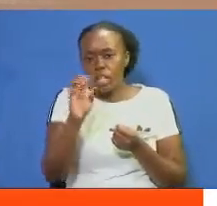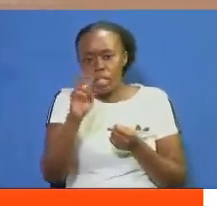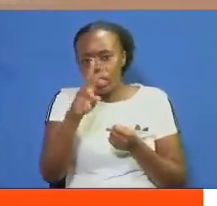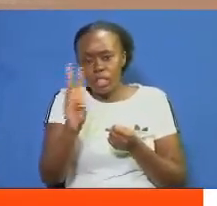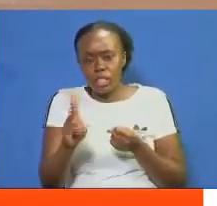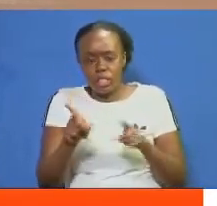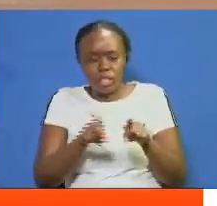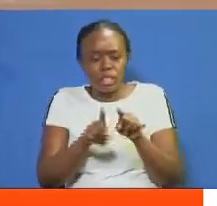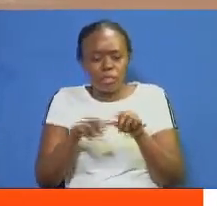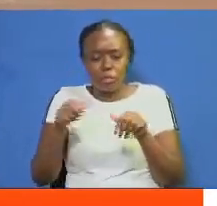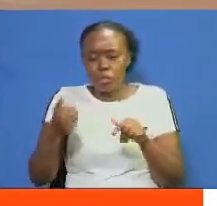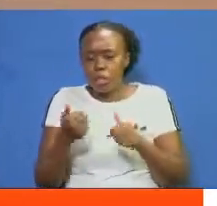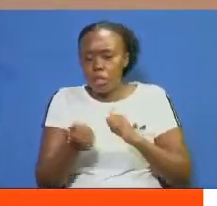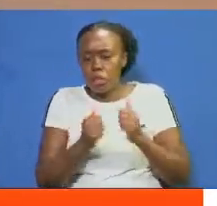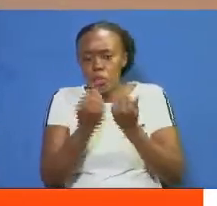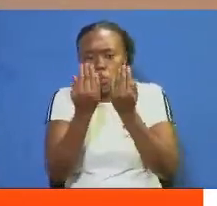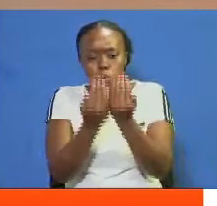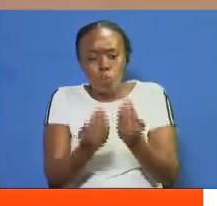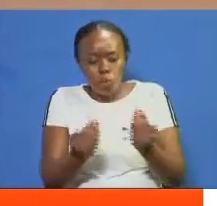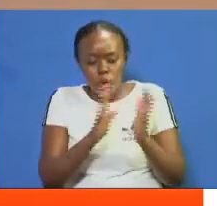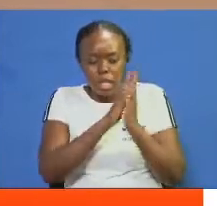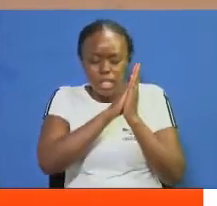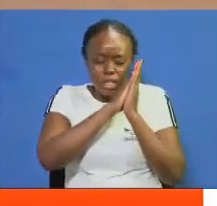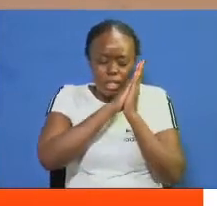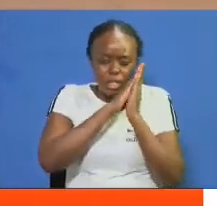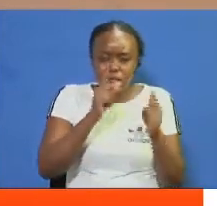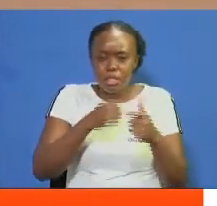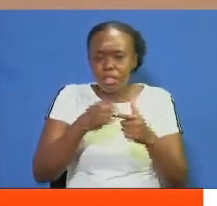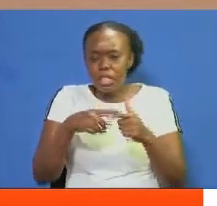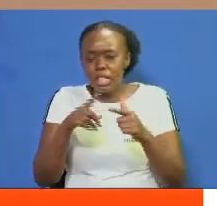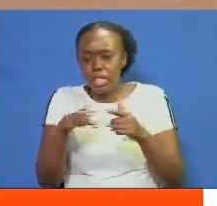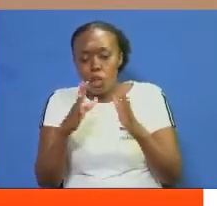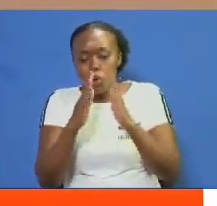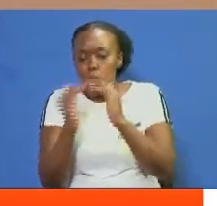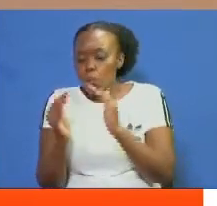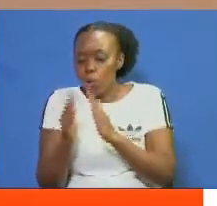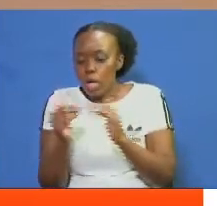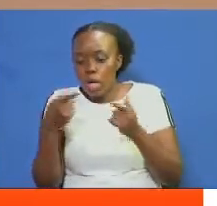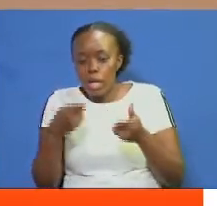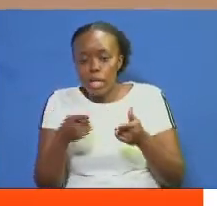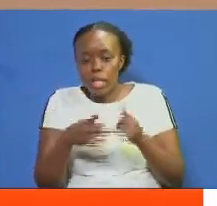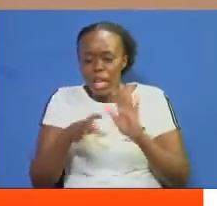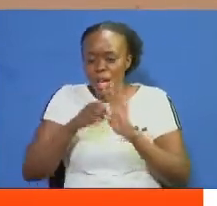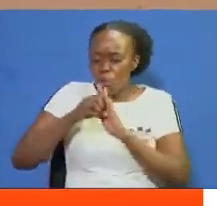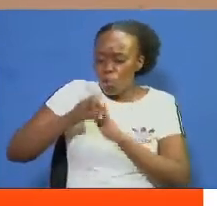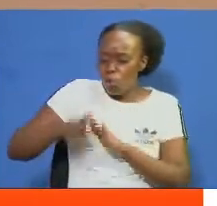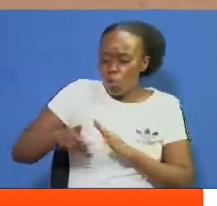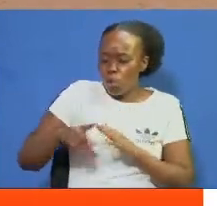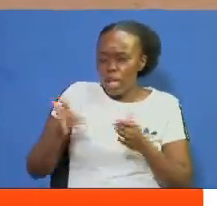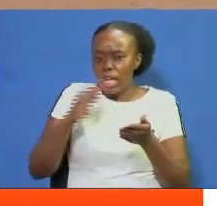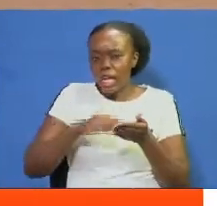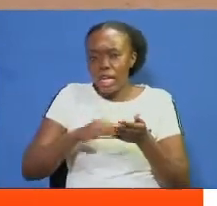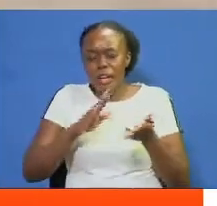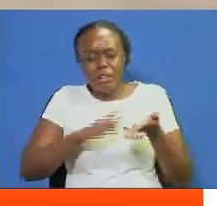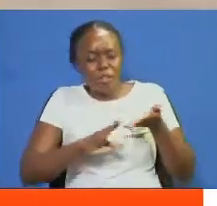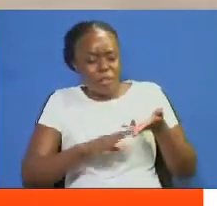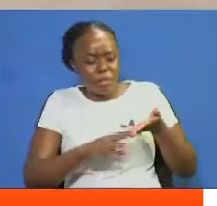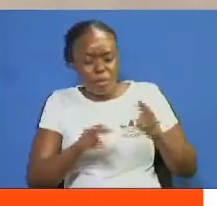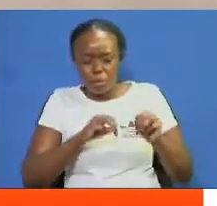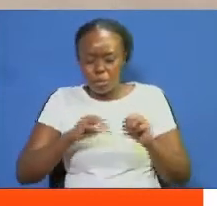na matarakta. Kuna watoto walikuwa wamelala wamebumburishwa juu wasivunjie manyumba, walitoroka, ni vile tuliwapata haraka